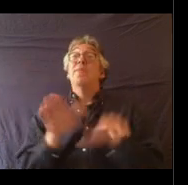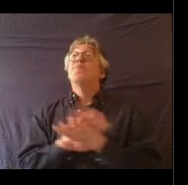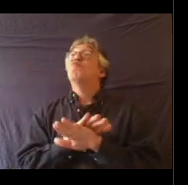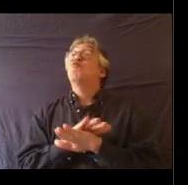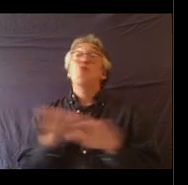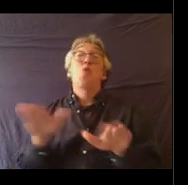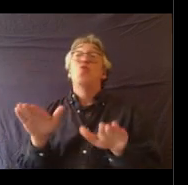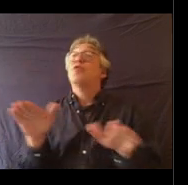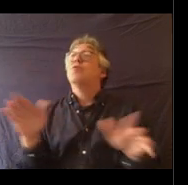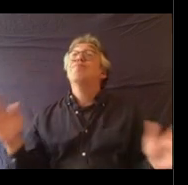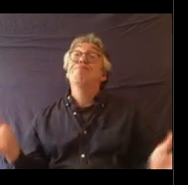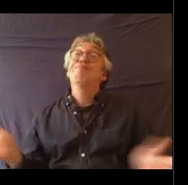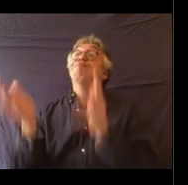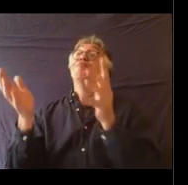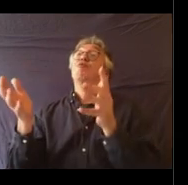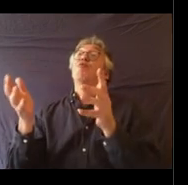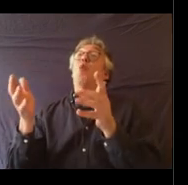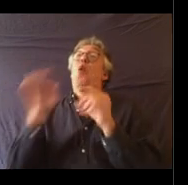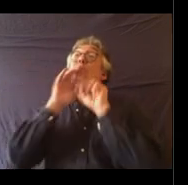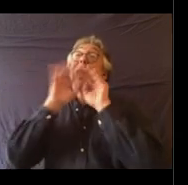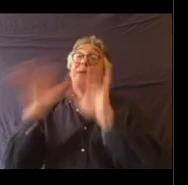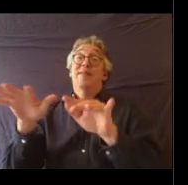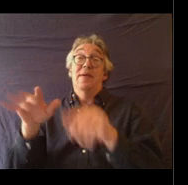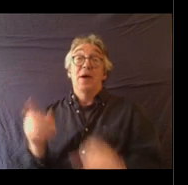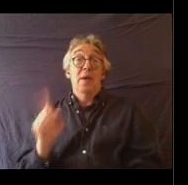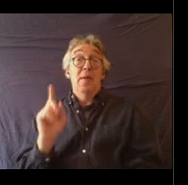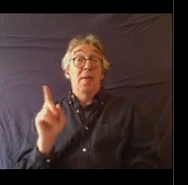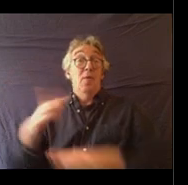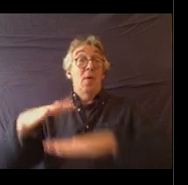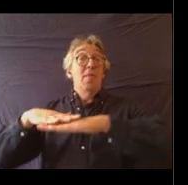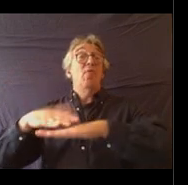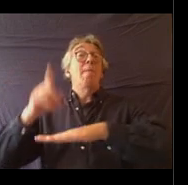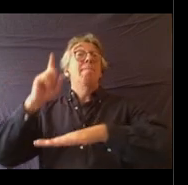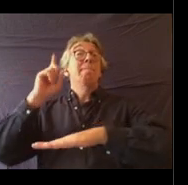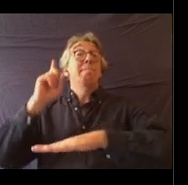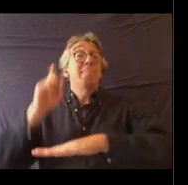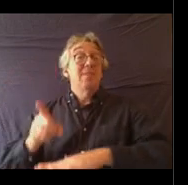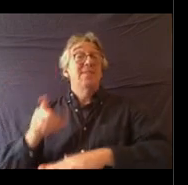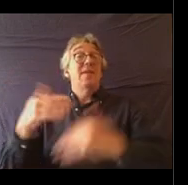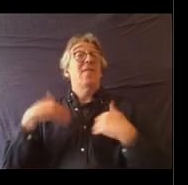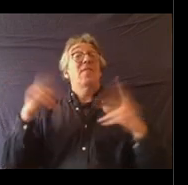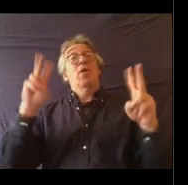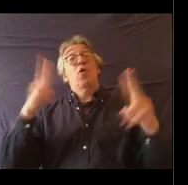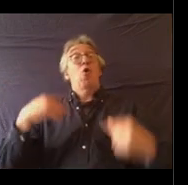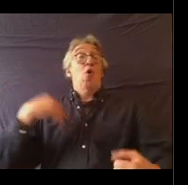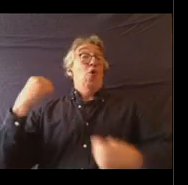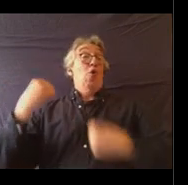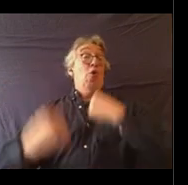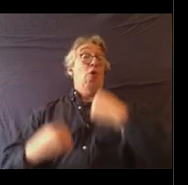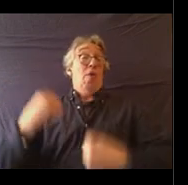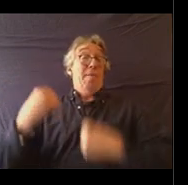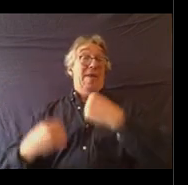ensure that there is a flagging mechanism. So basically that you can really, like as a user, say, okay, this